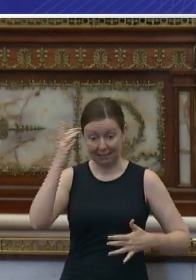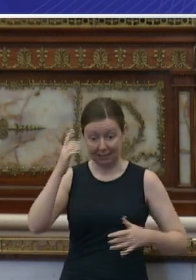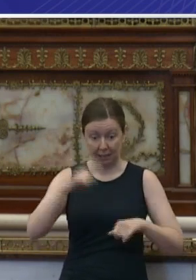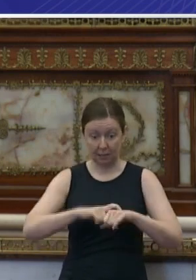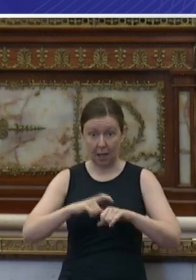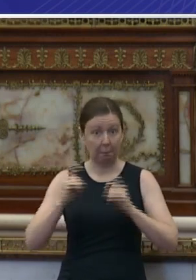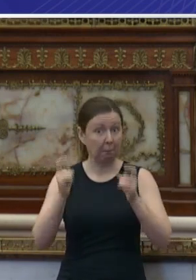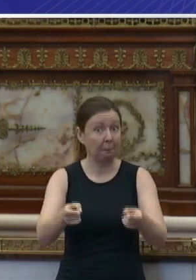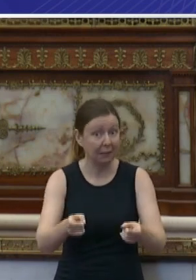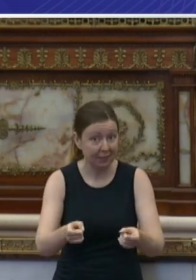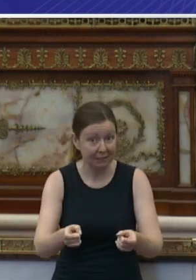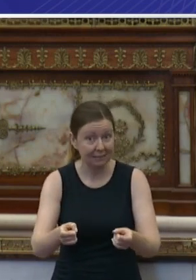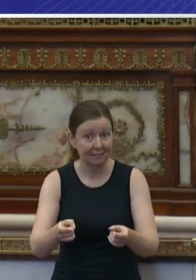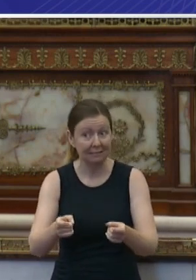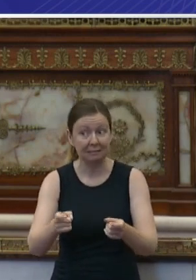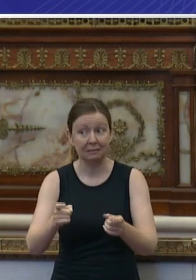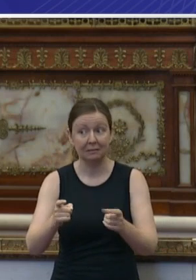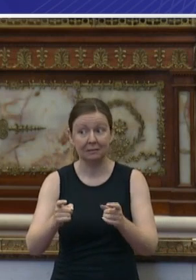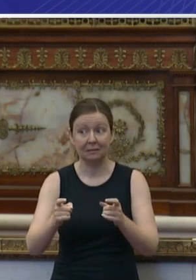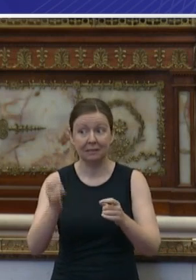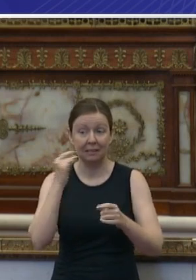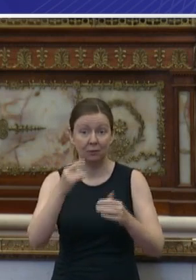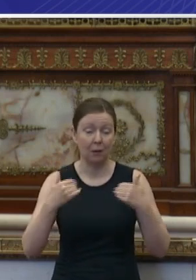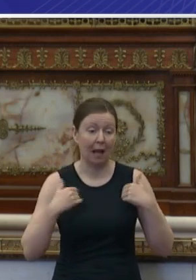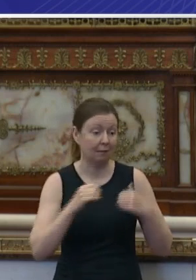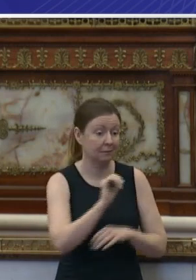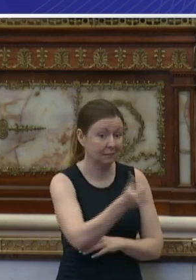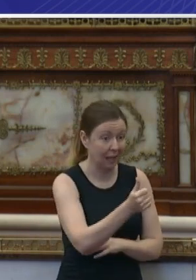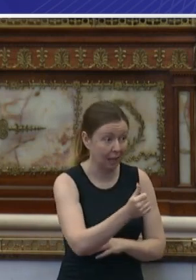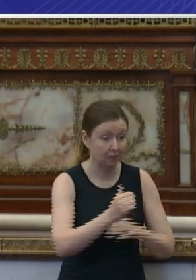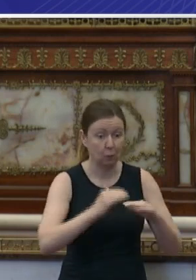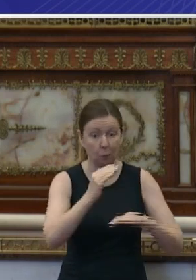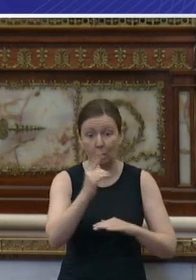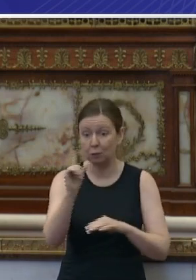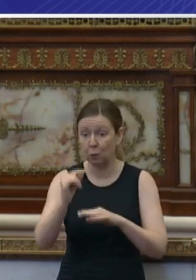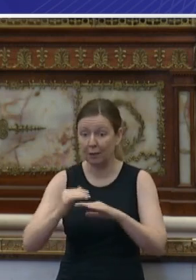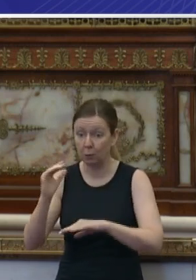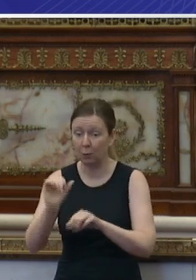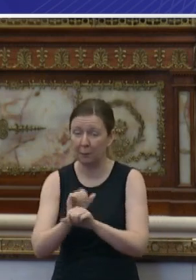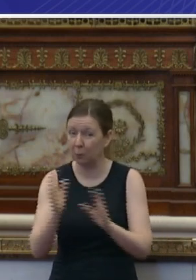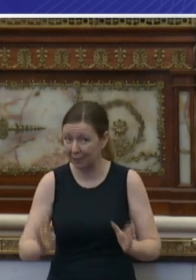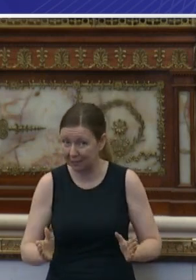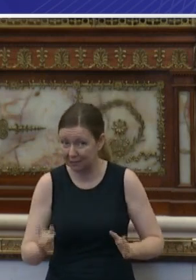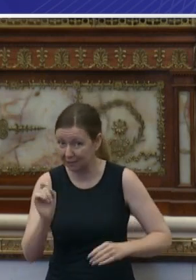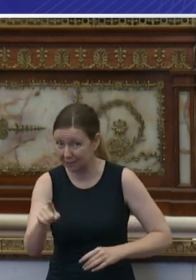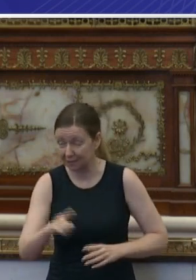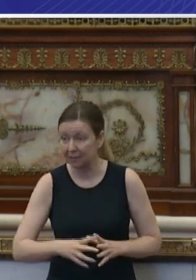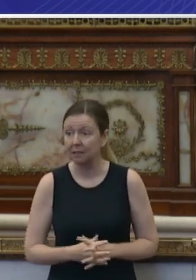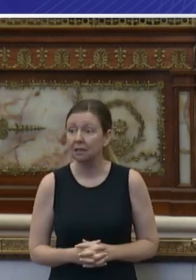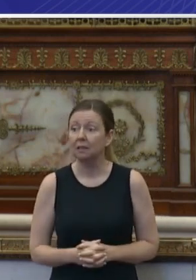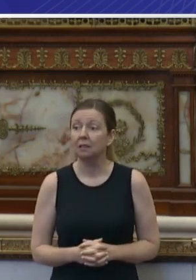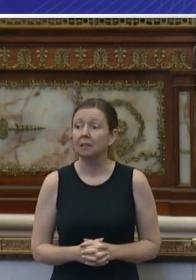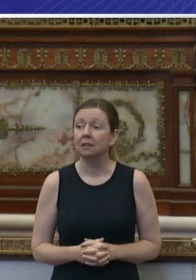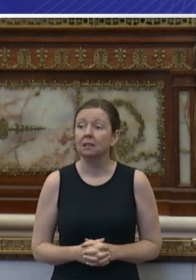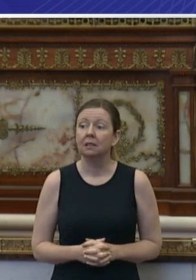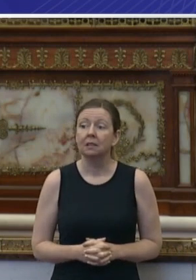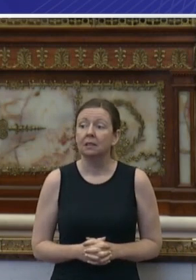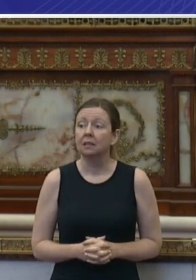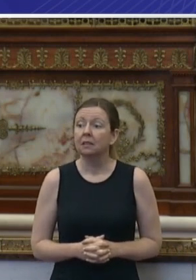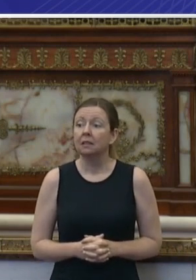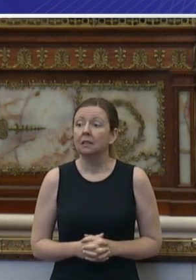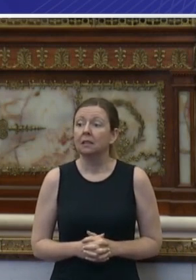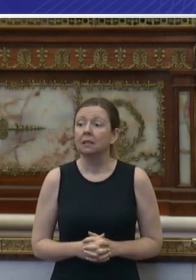due in a lump sum to if you have 10 or more or 20 or more employees? I don't think